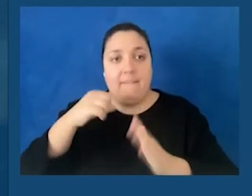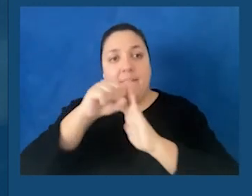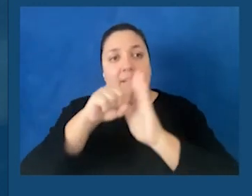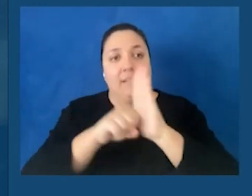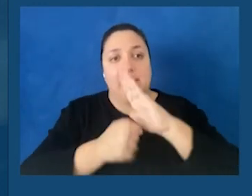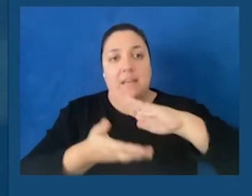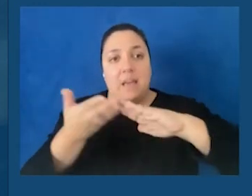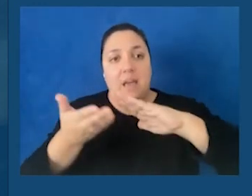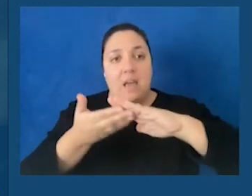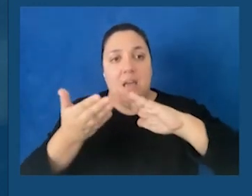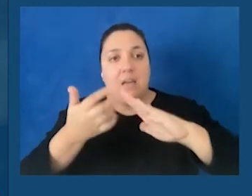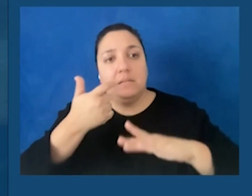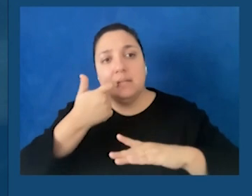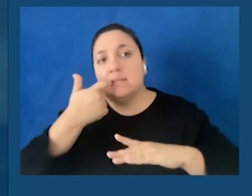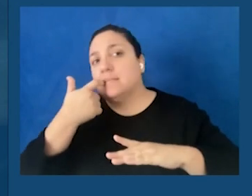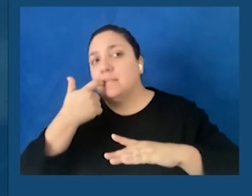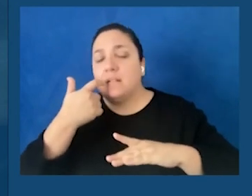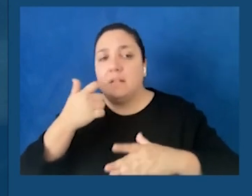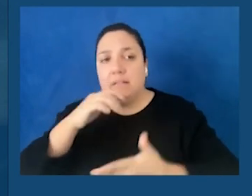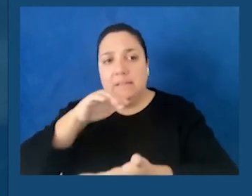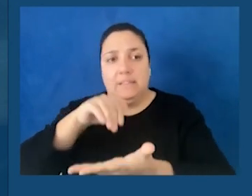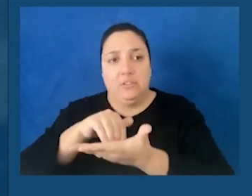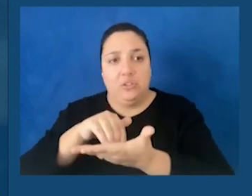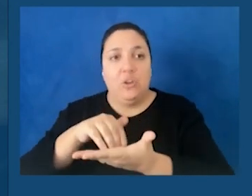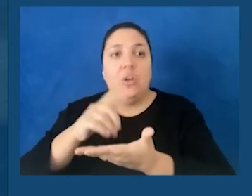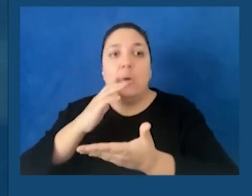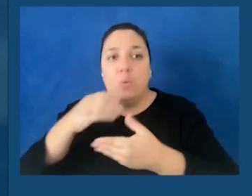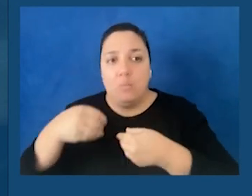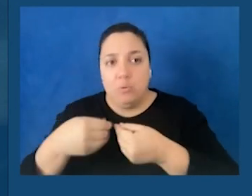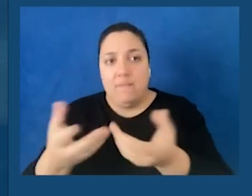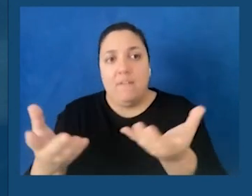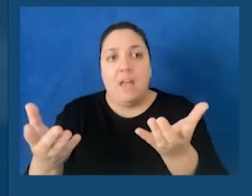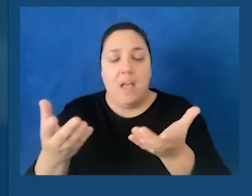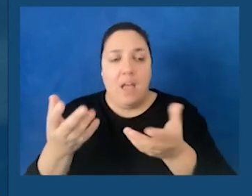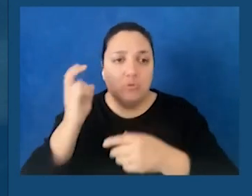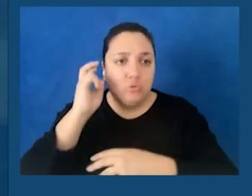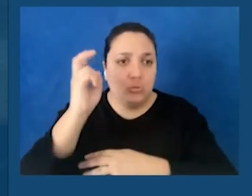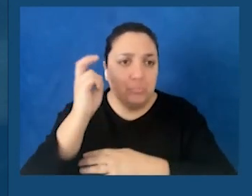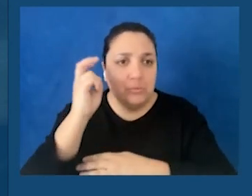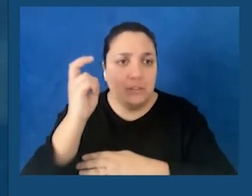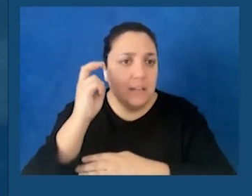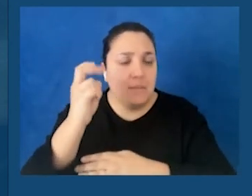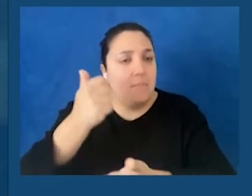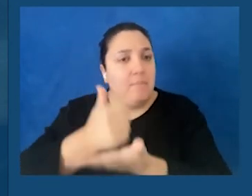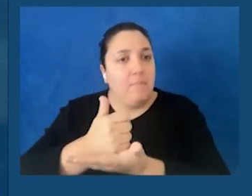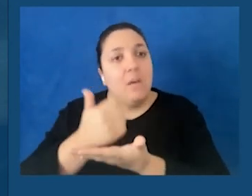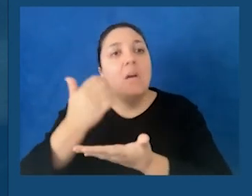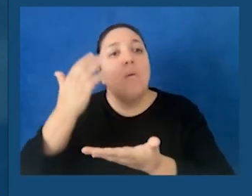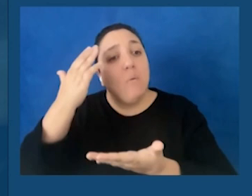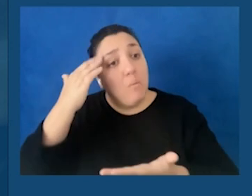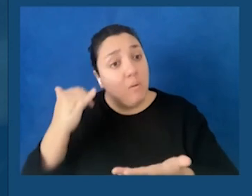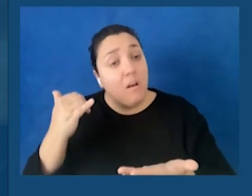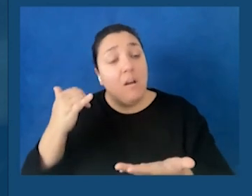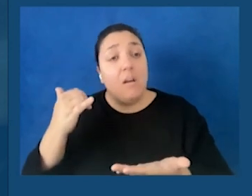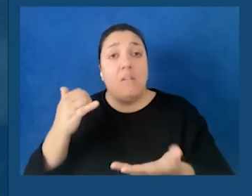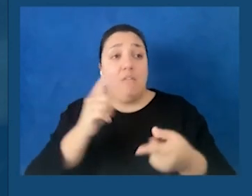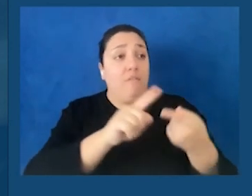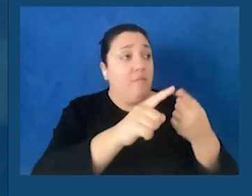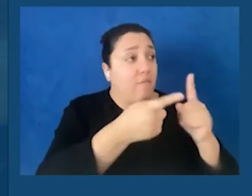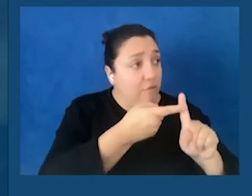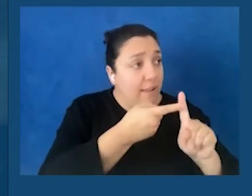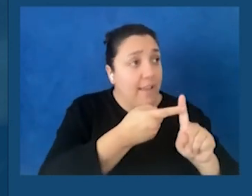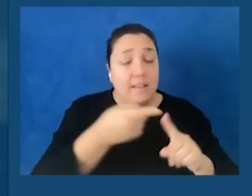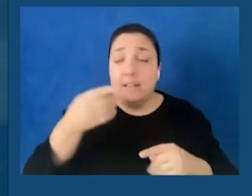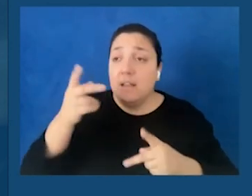deliver counseling and transportation resources for those who need to get it. That's how we can start getting our friends and our neighbors back on their